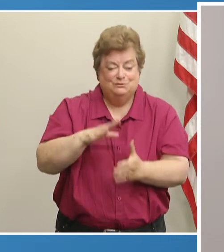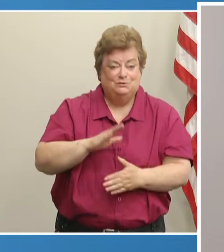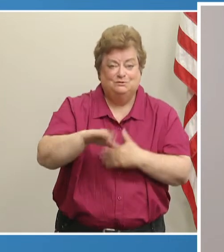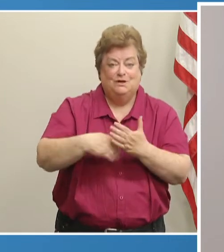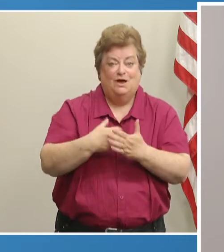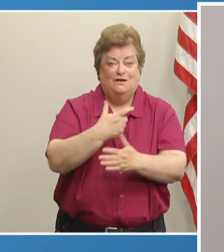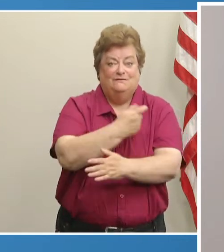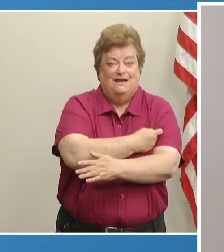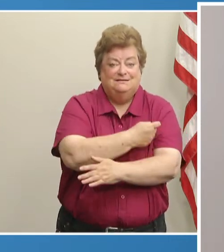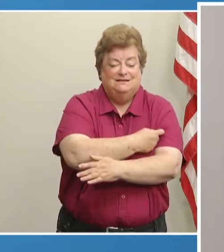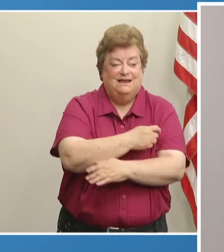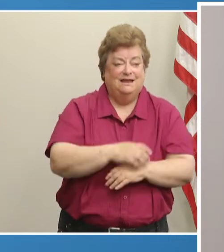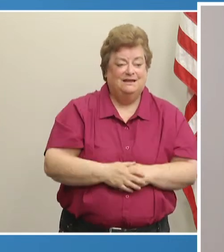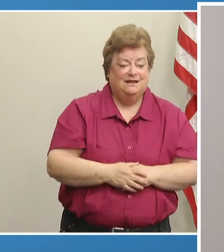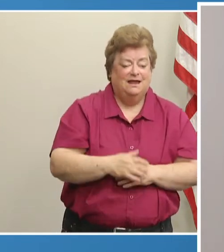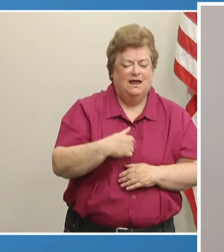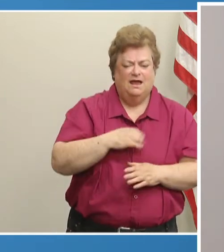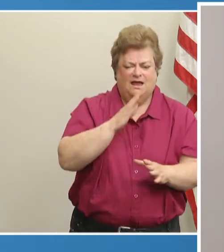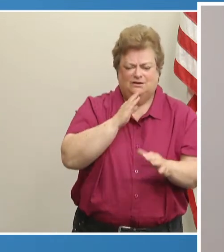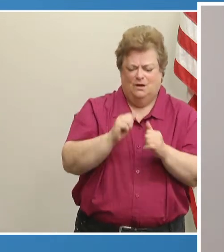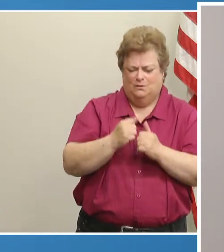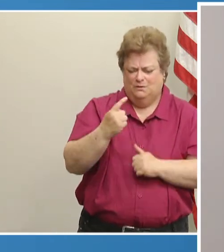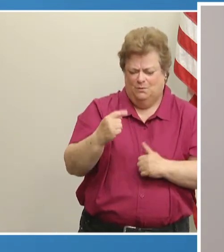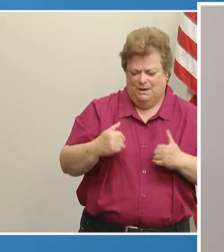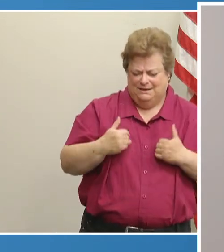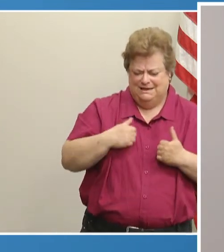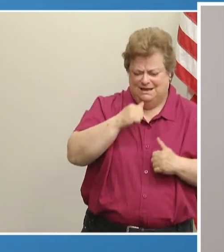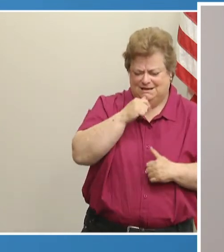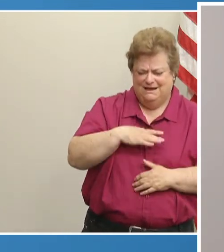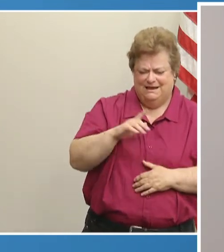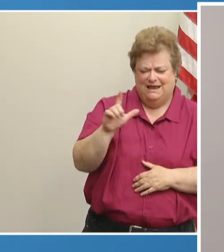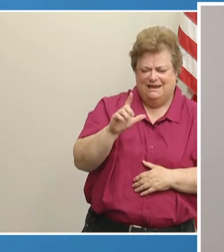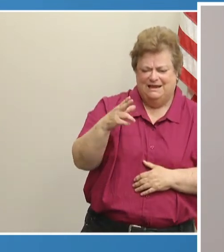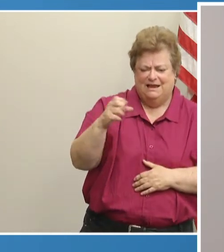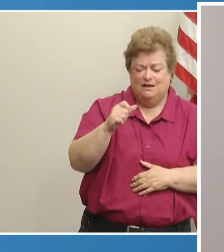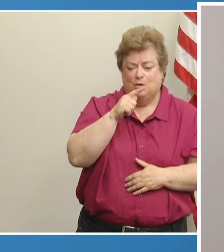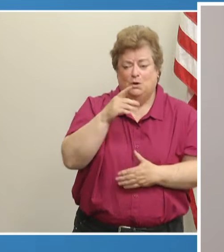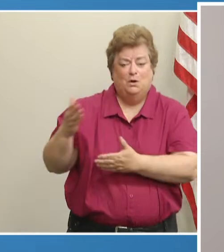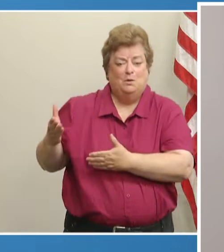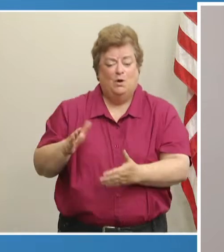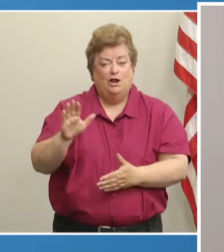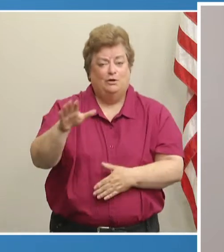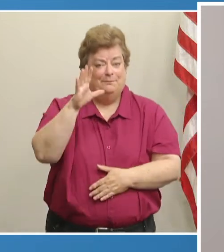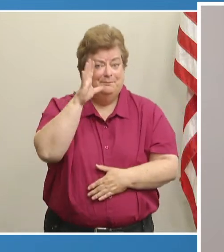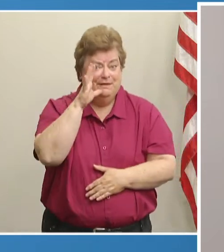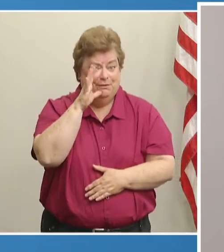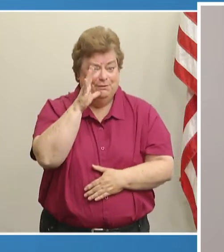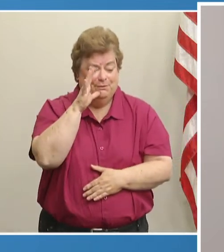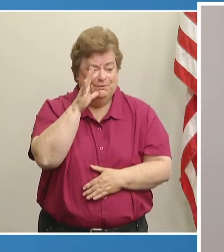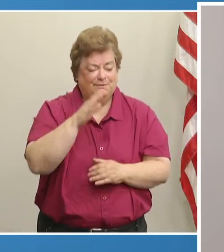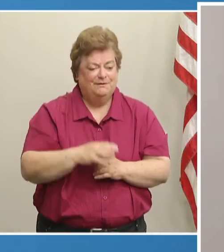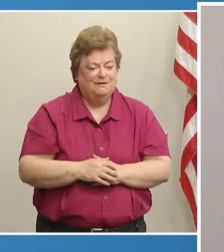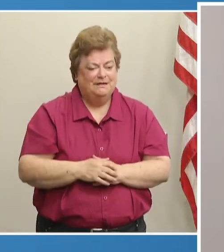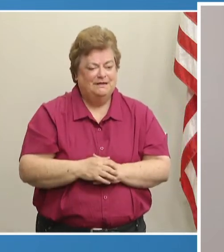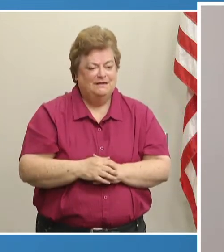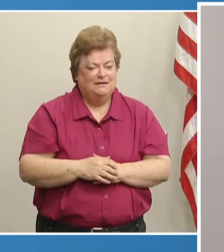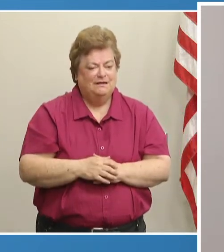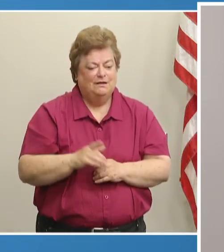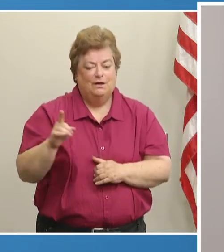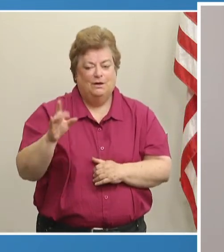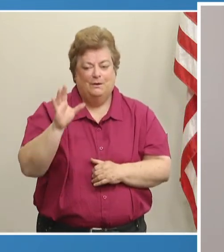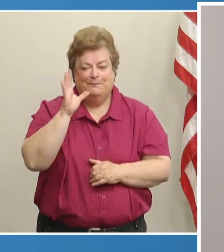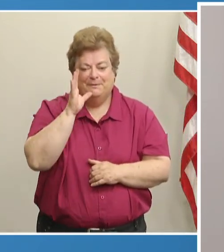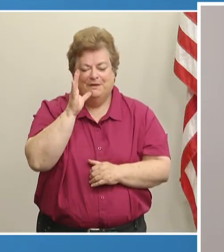chance to talk with a young lady at Lincoln High who brought her mother, who couldn't tell